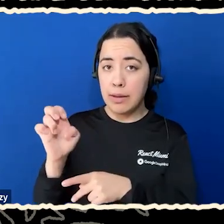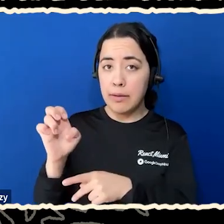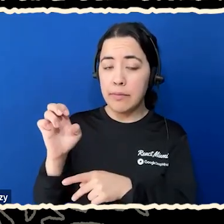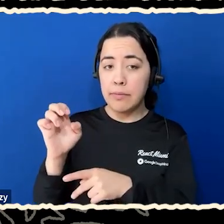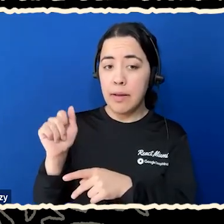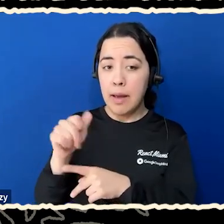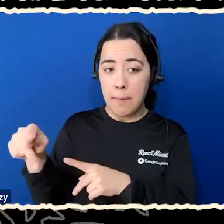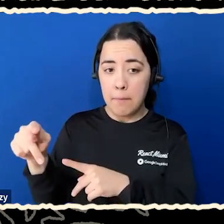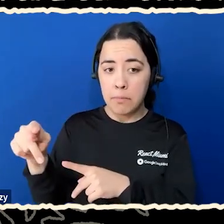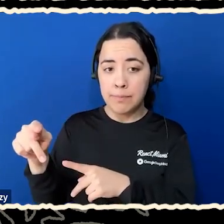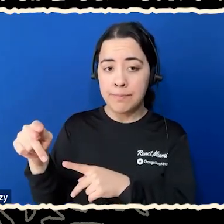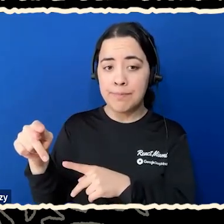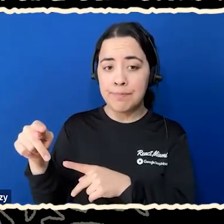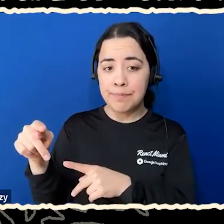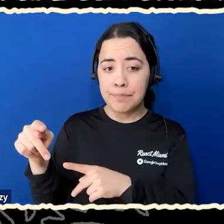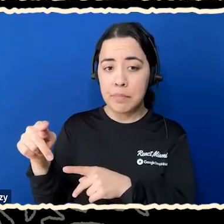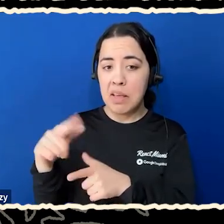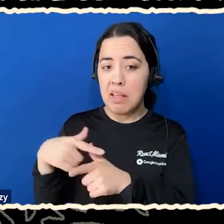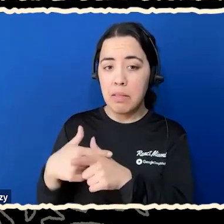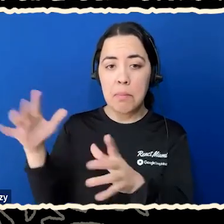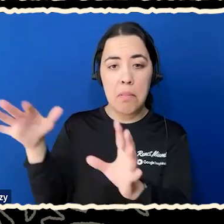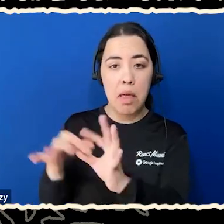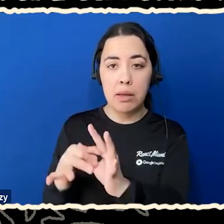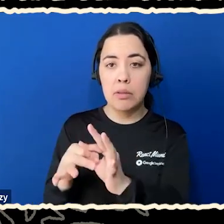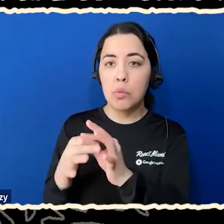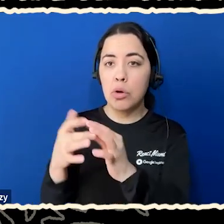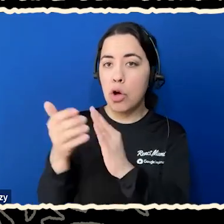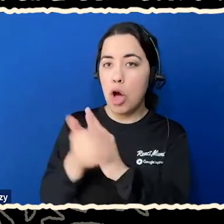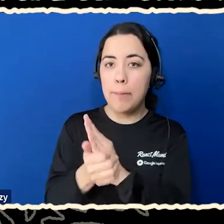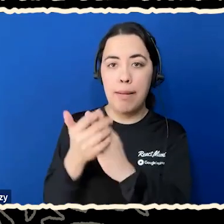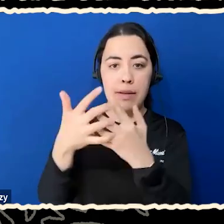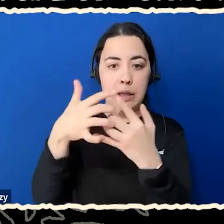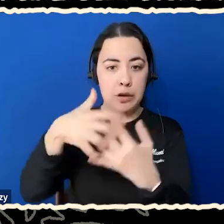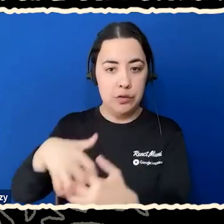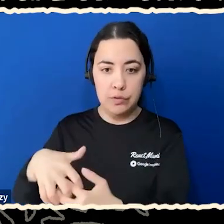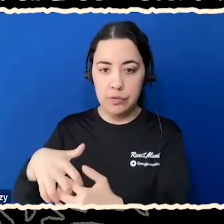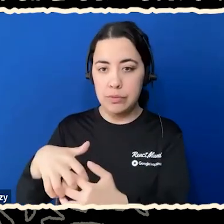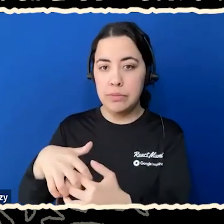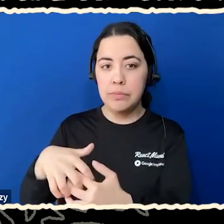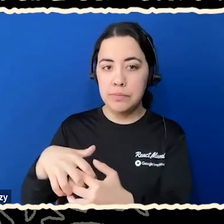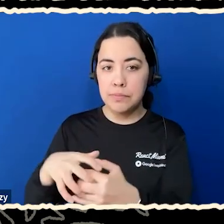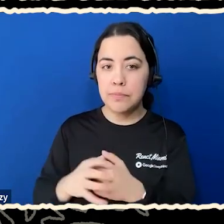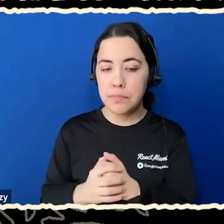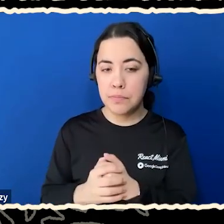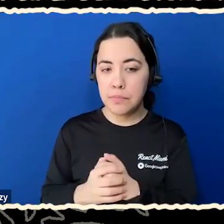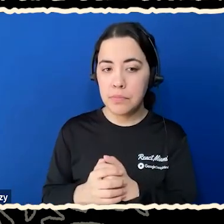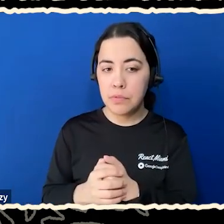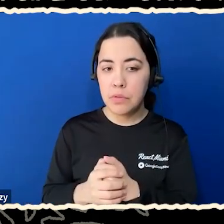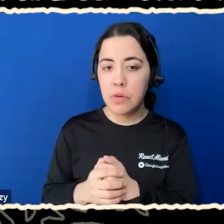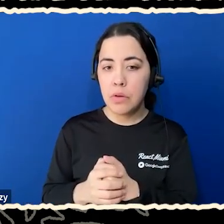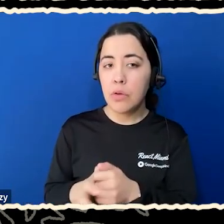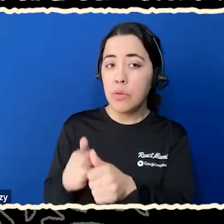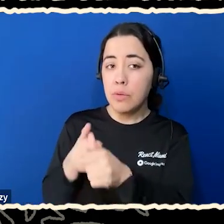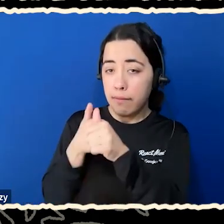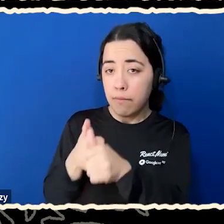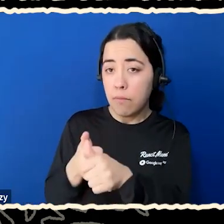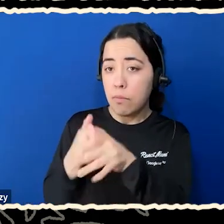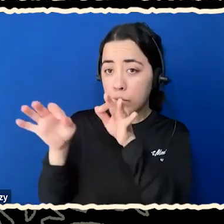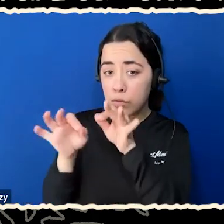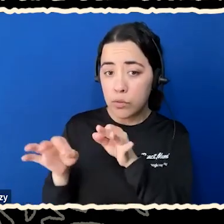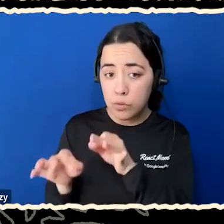all the integration at CNG phase. Or in other cases, you can follow the instructions, the precise,